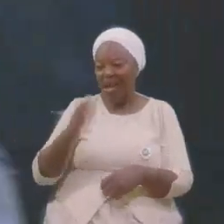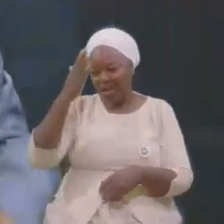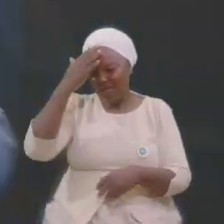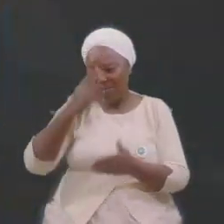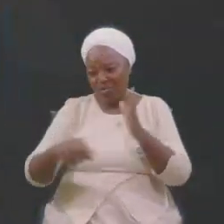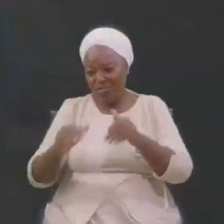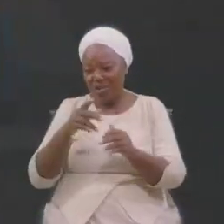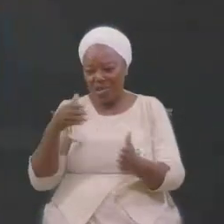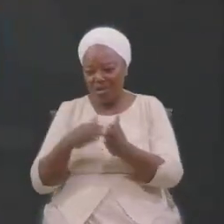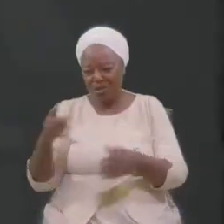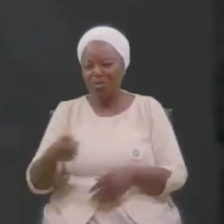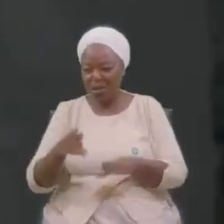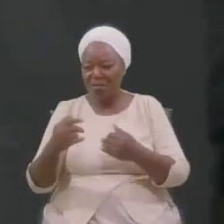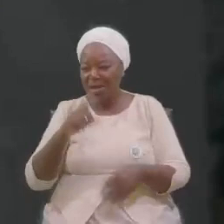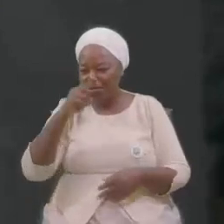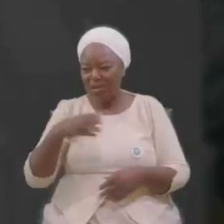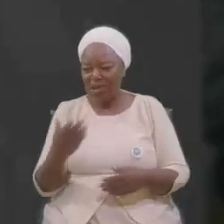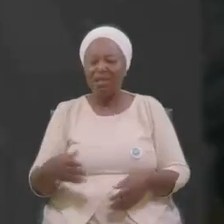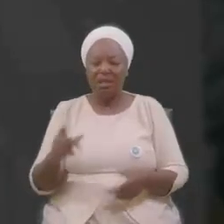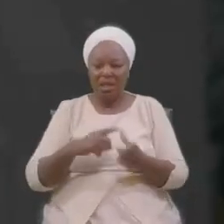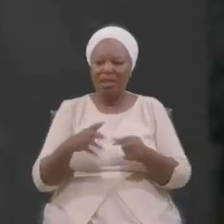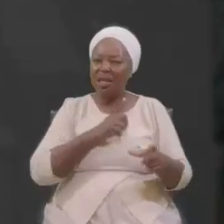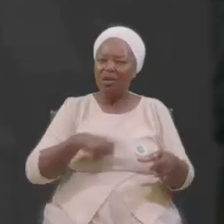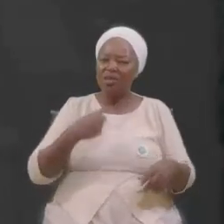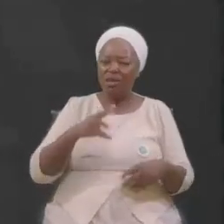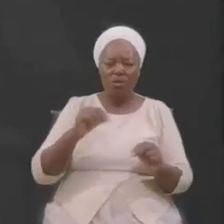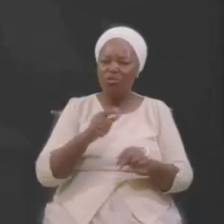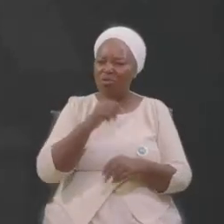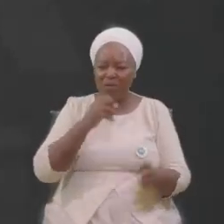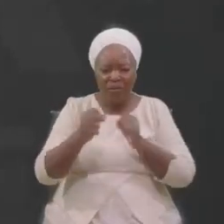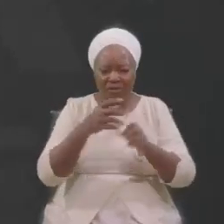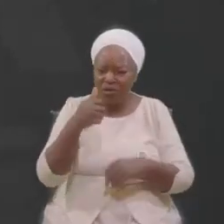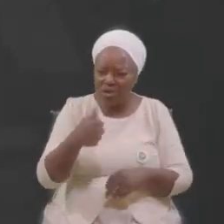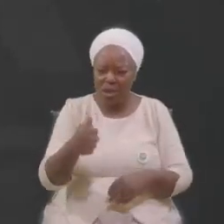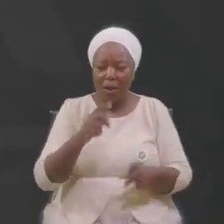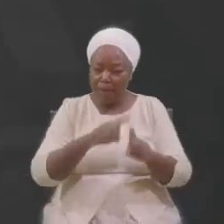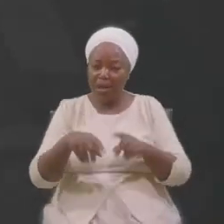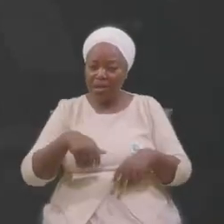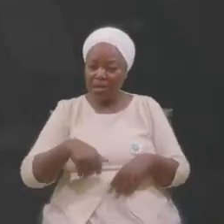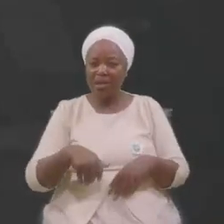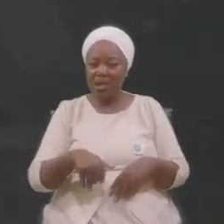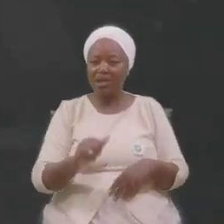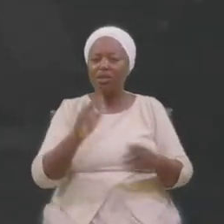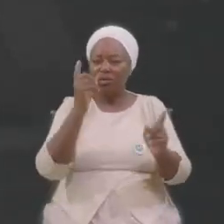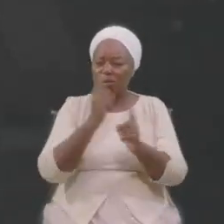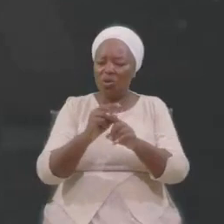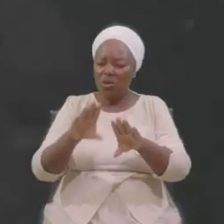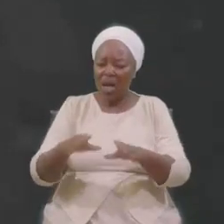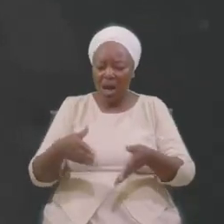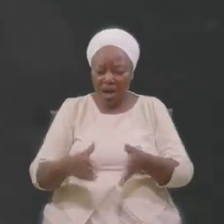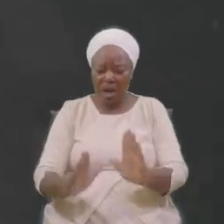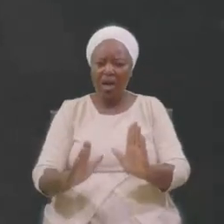counterfeit. The Lord said, you will not avenge yourself, but rather give place